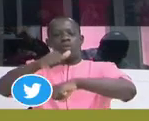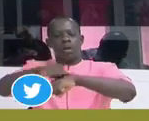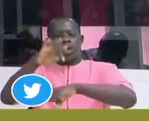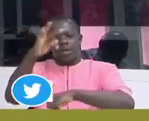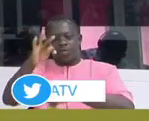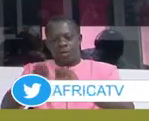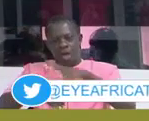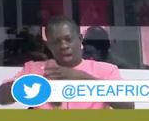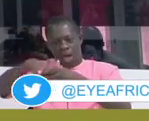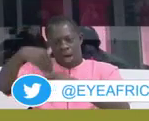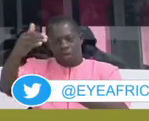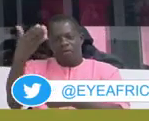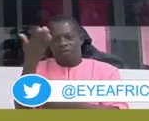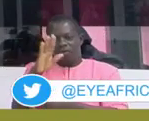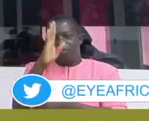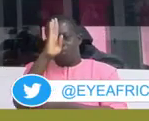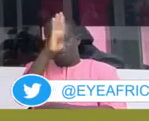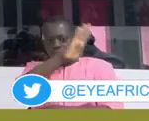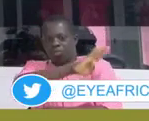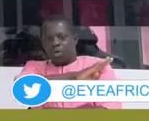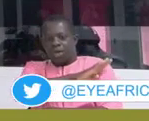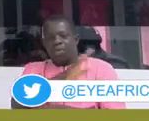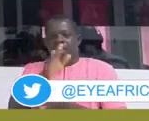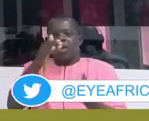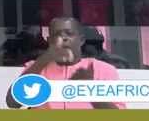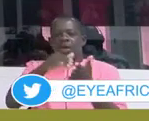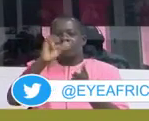When you are coming out of on your way